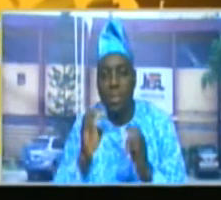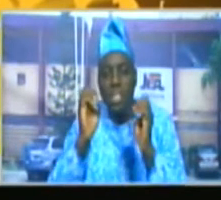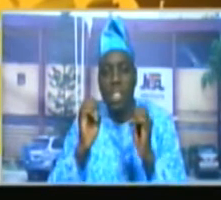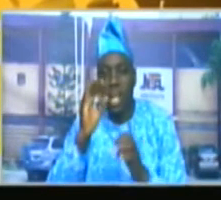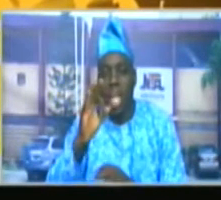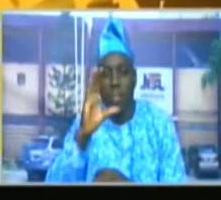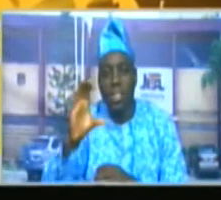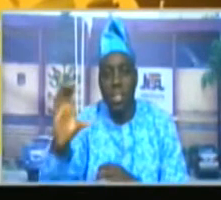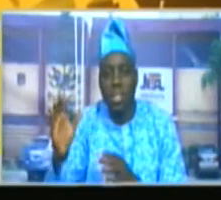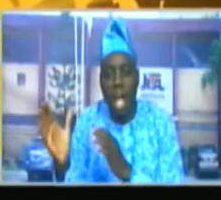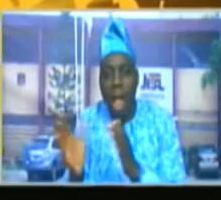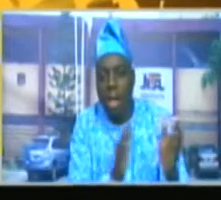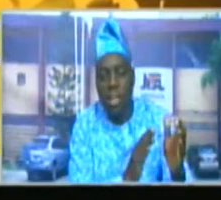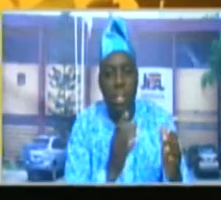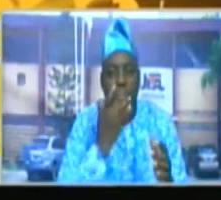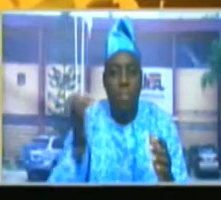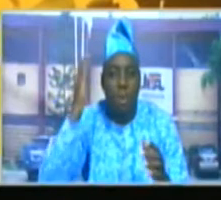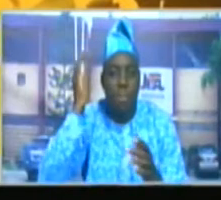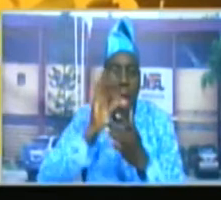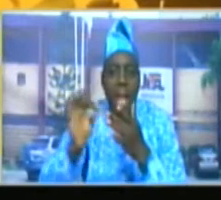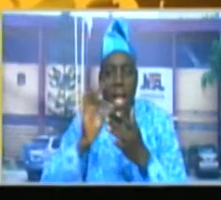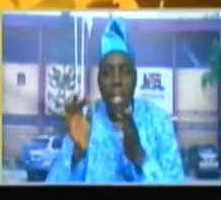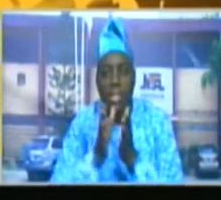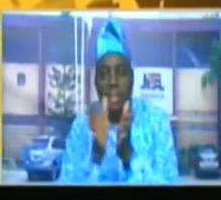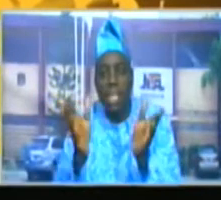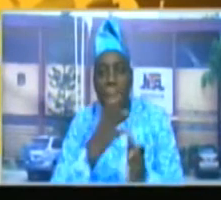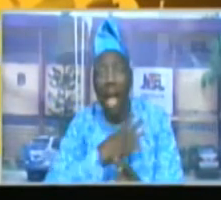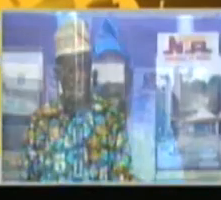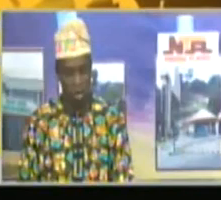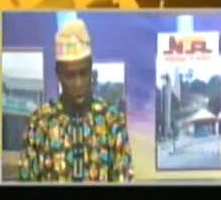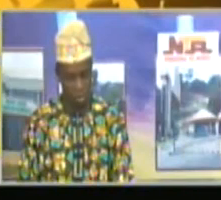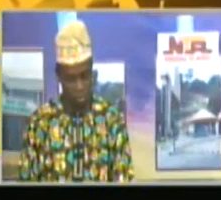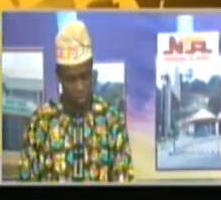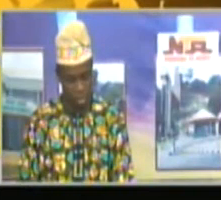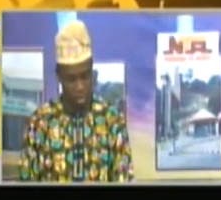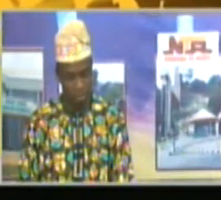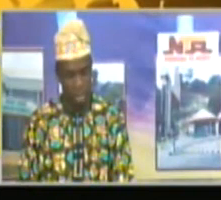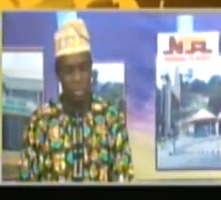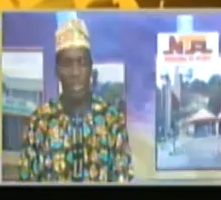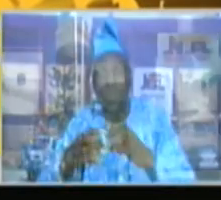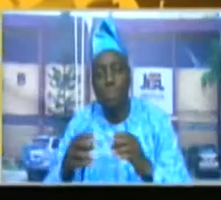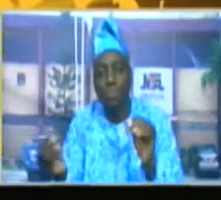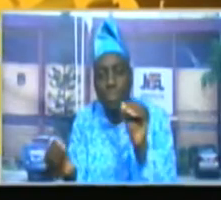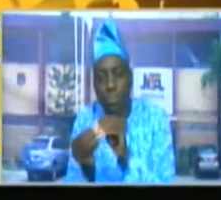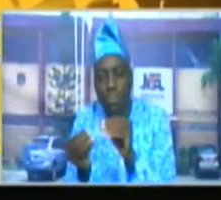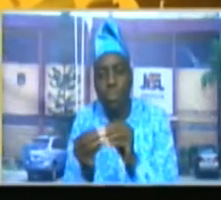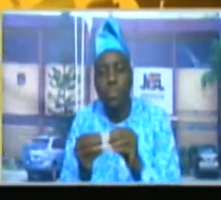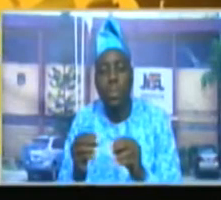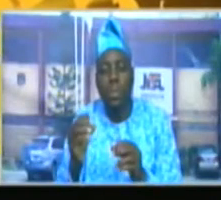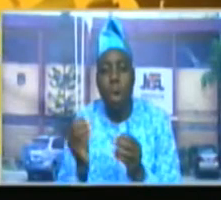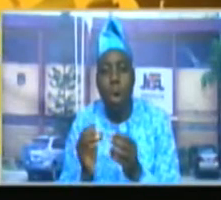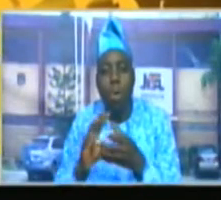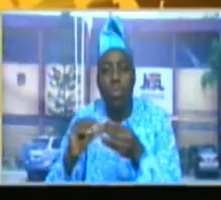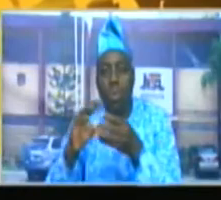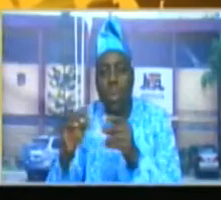EFCC arraigns former Accountant General, three others in court, plus updates